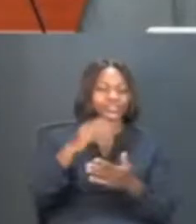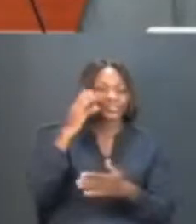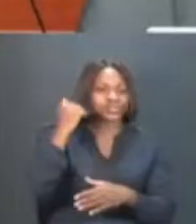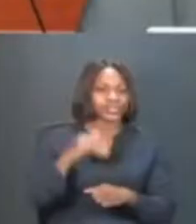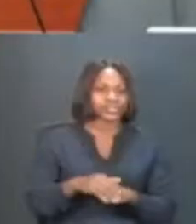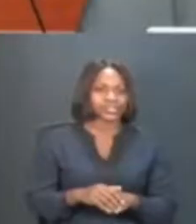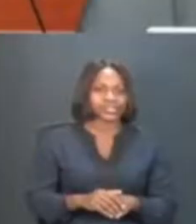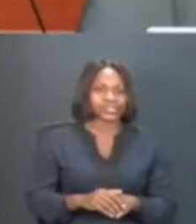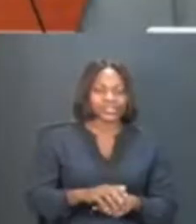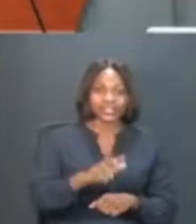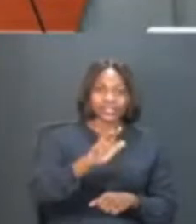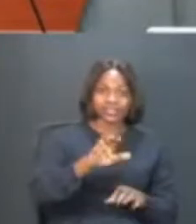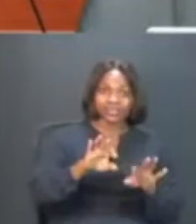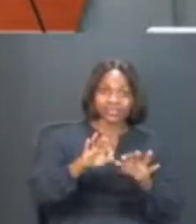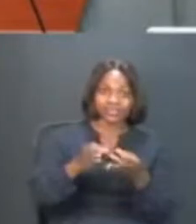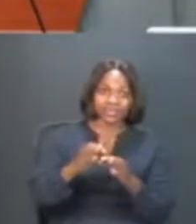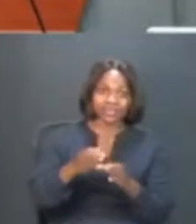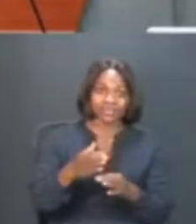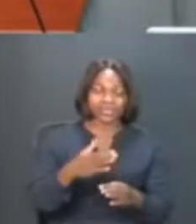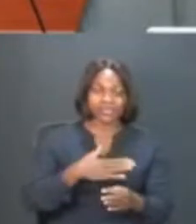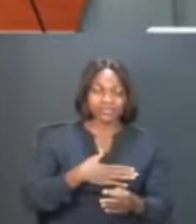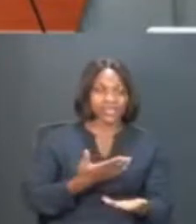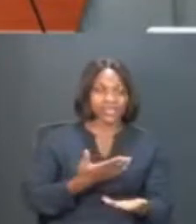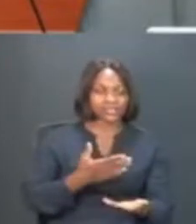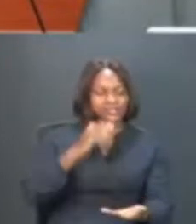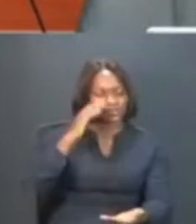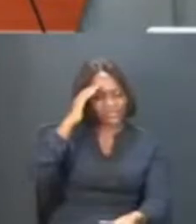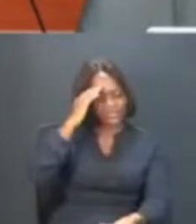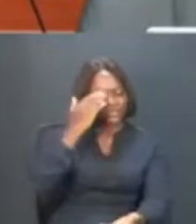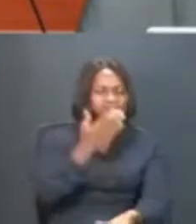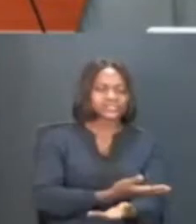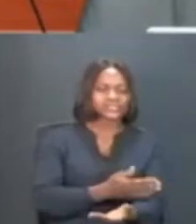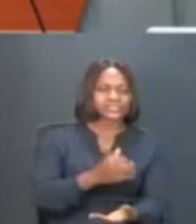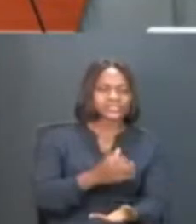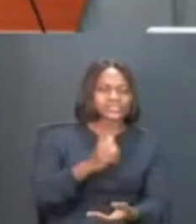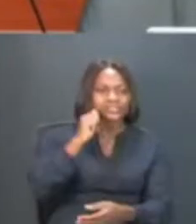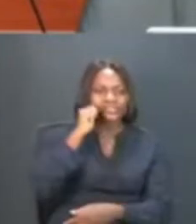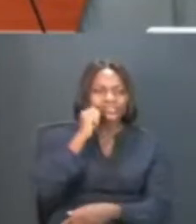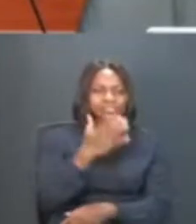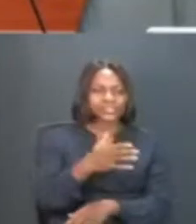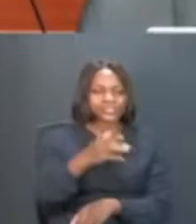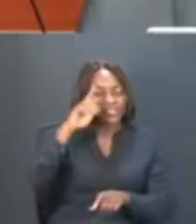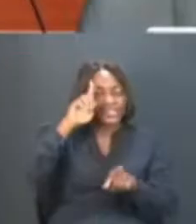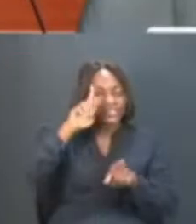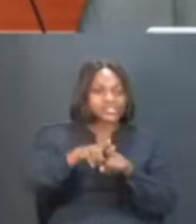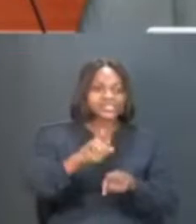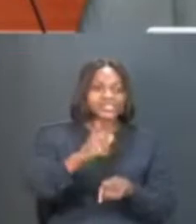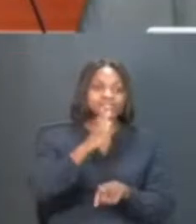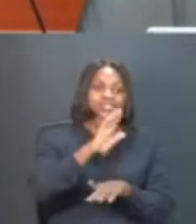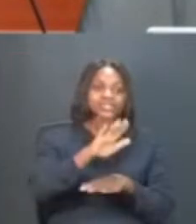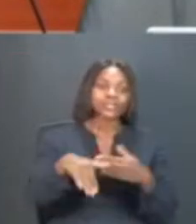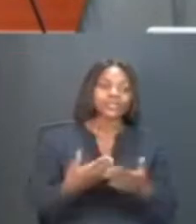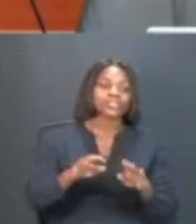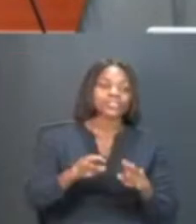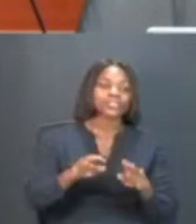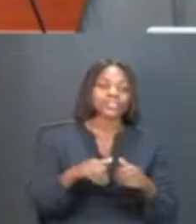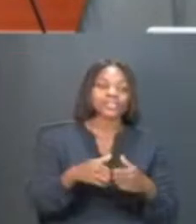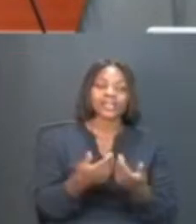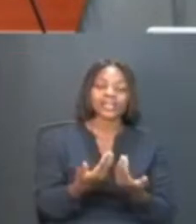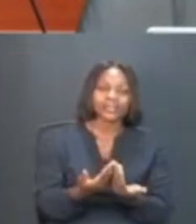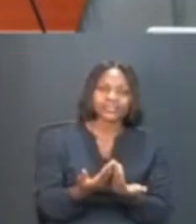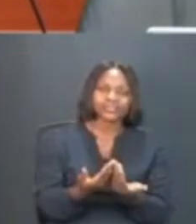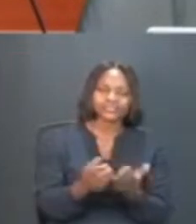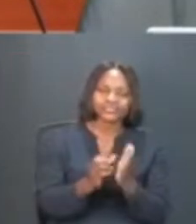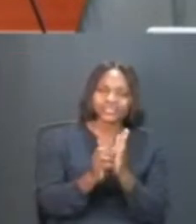nuclear family of mine, my child, my daughter, her sister, the mother, all died through cancer, not a particular